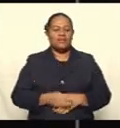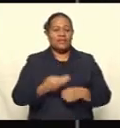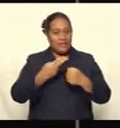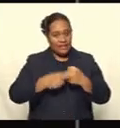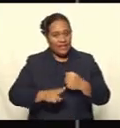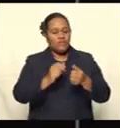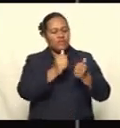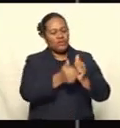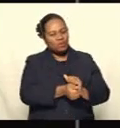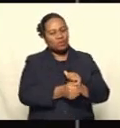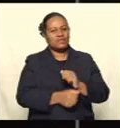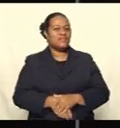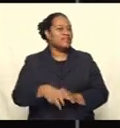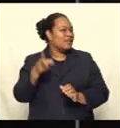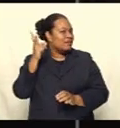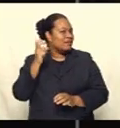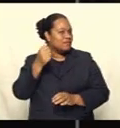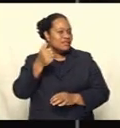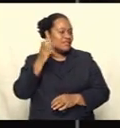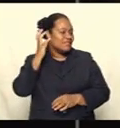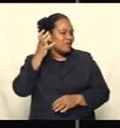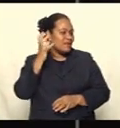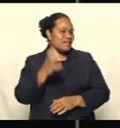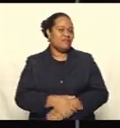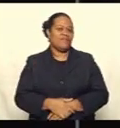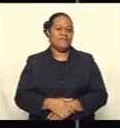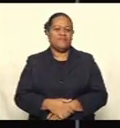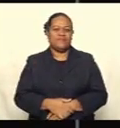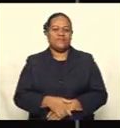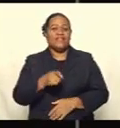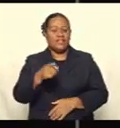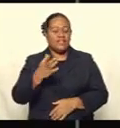news and sports and listen to our 6 radio stations live.